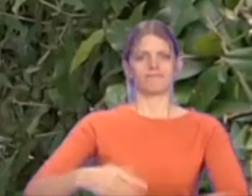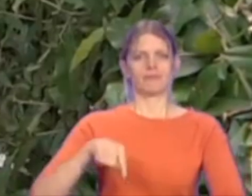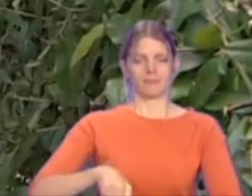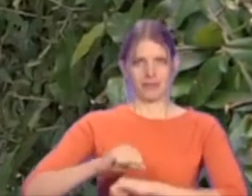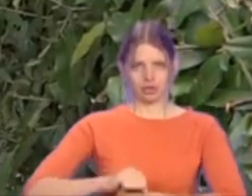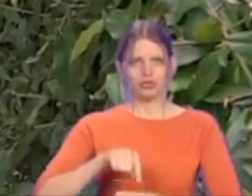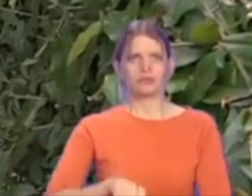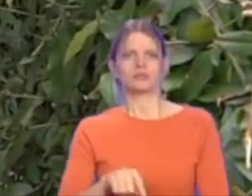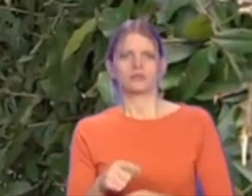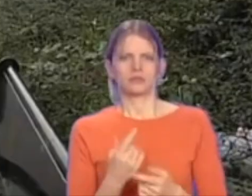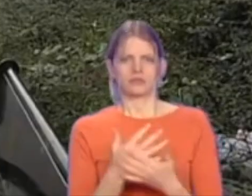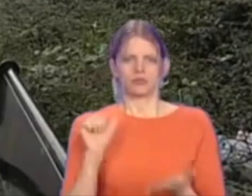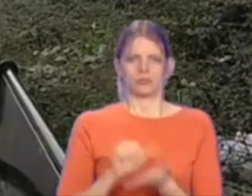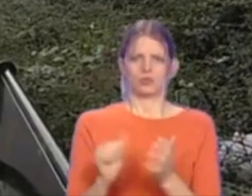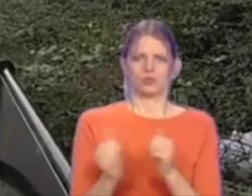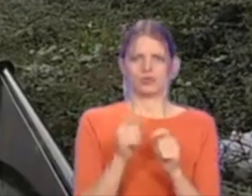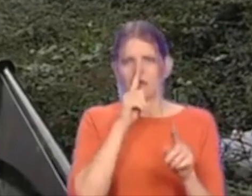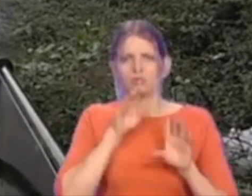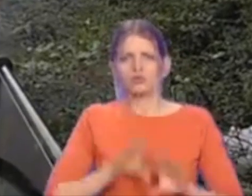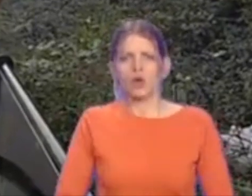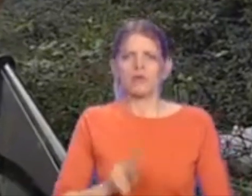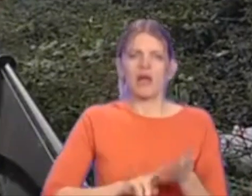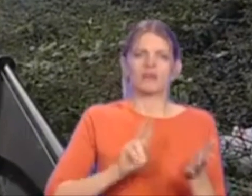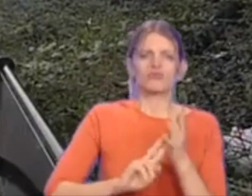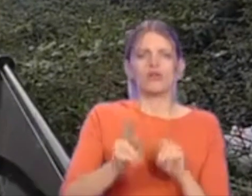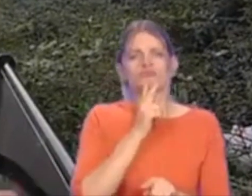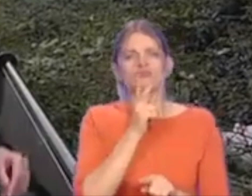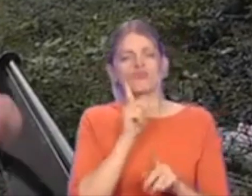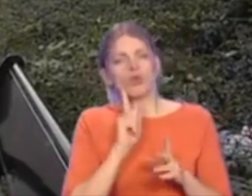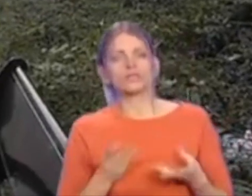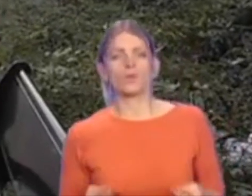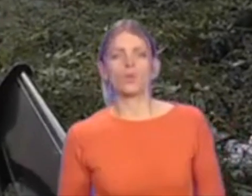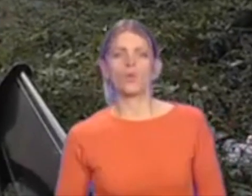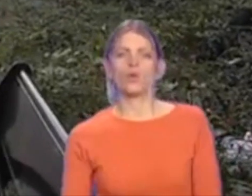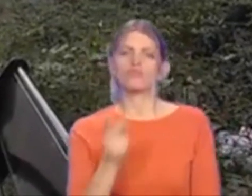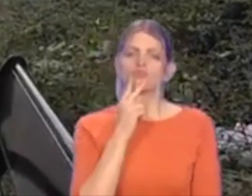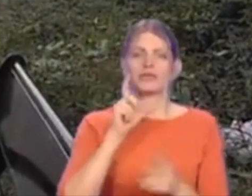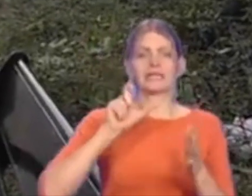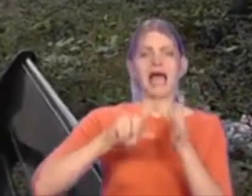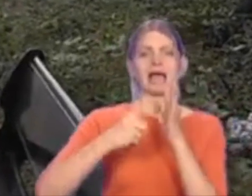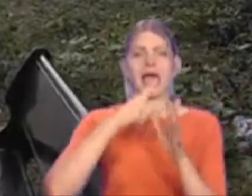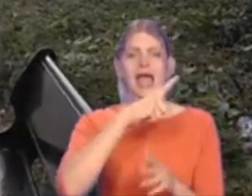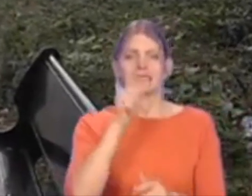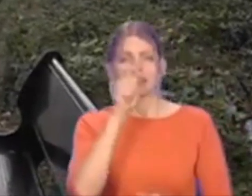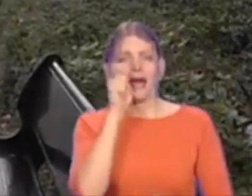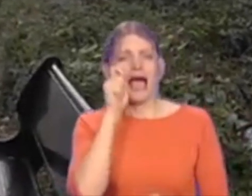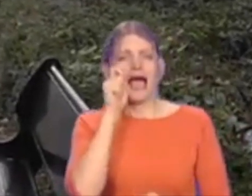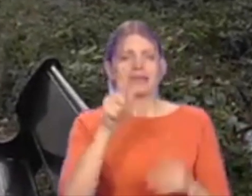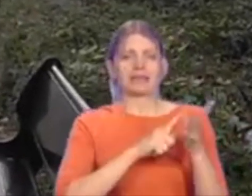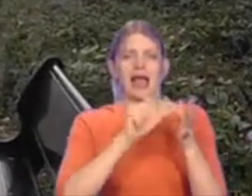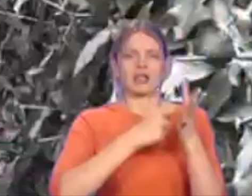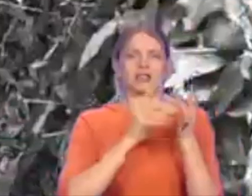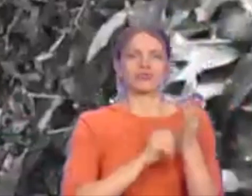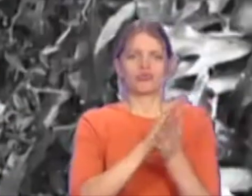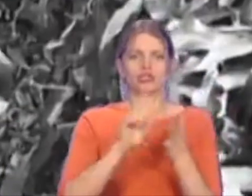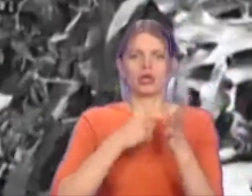but the actual drop-off must be smooth and innocuous. Notorious CIA spies Aldrich Ames and Robert Hansen were both caught in flagrante, so to